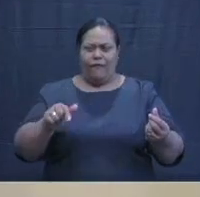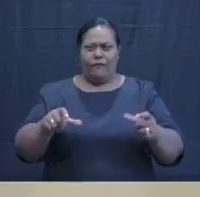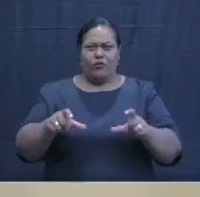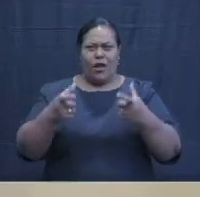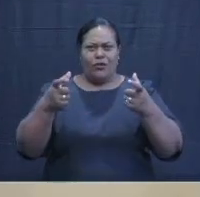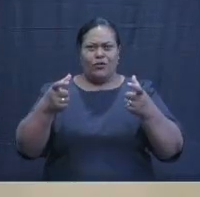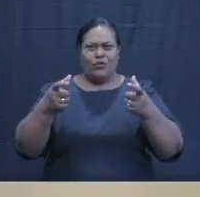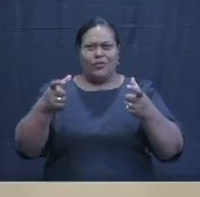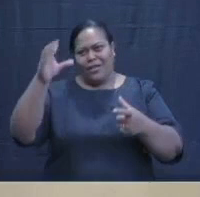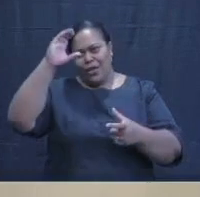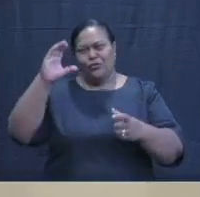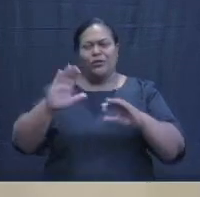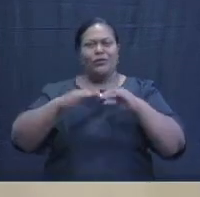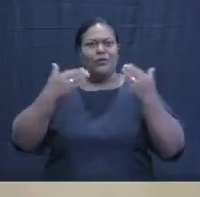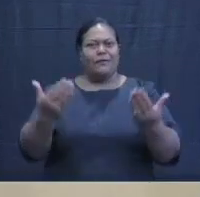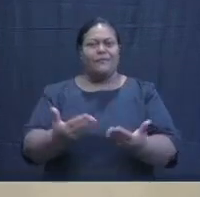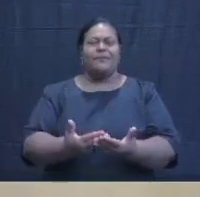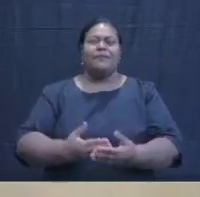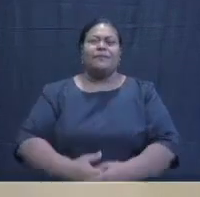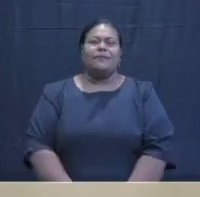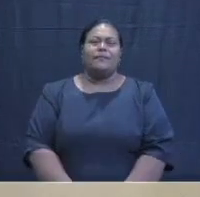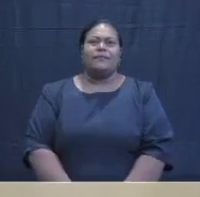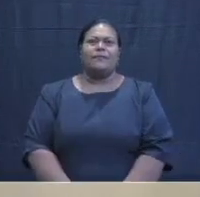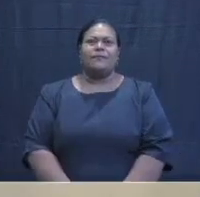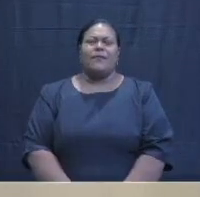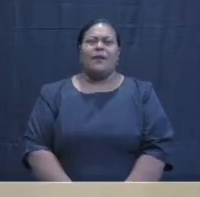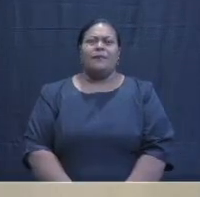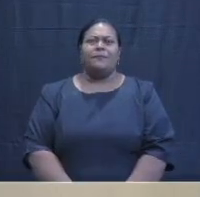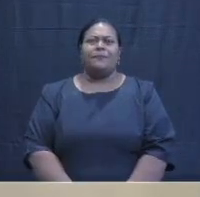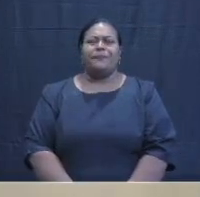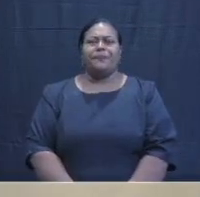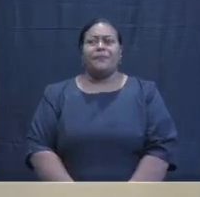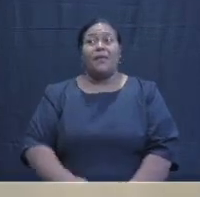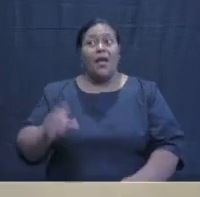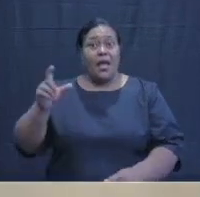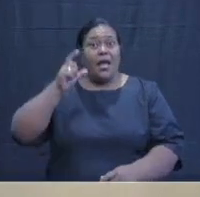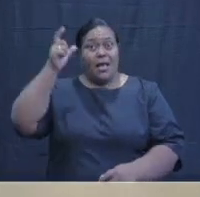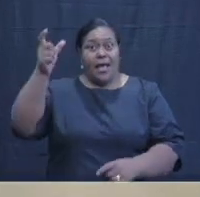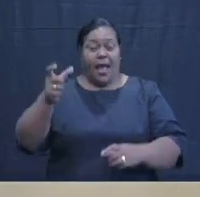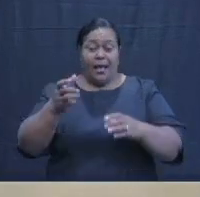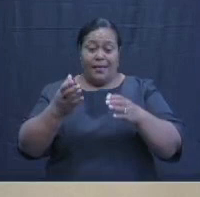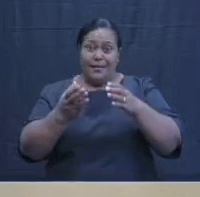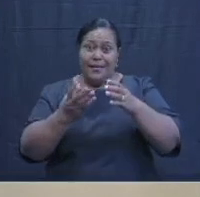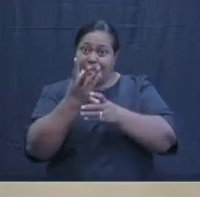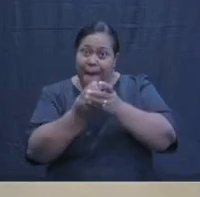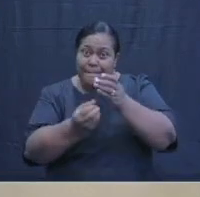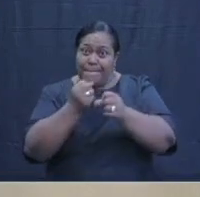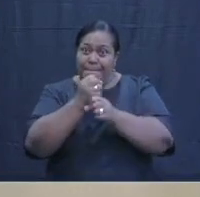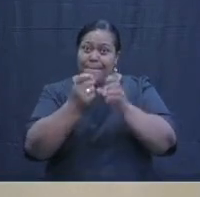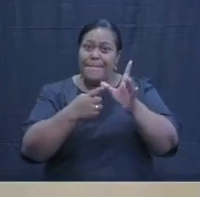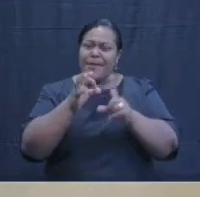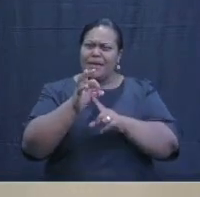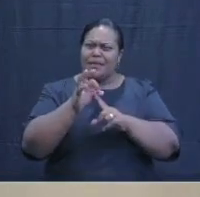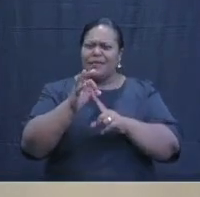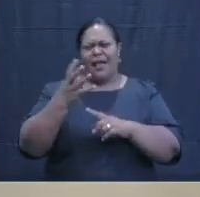challenge as a country together. The care gap is made up of a very complex mix